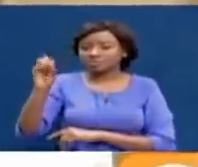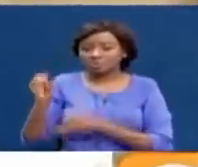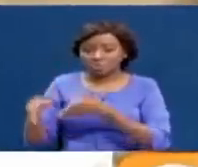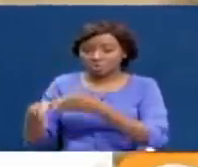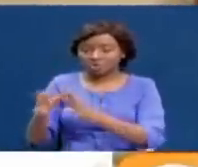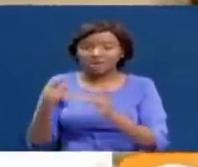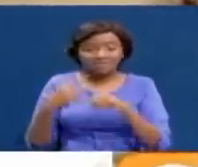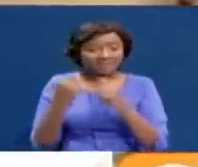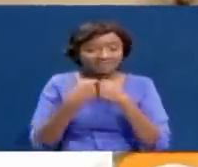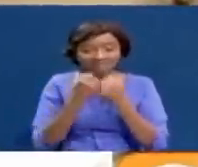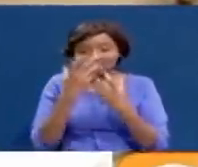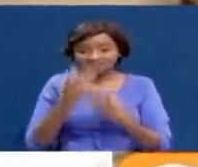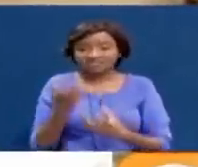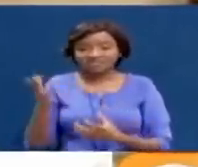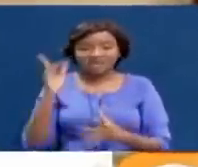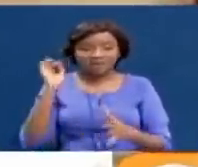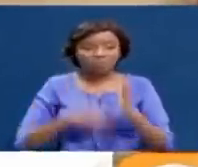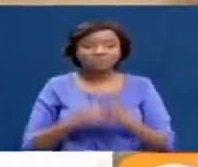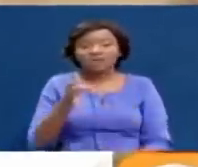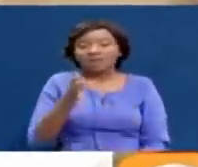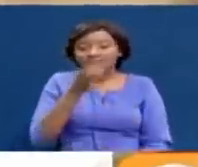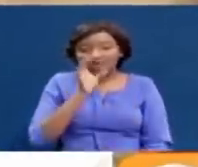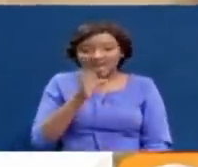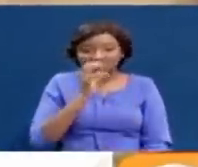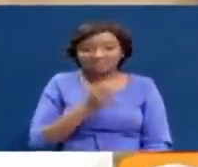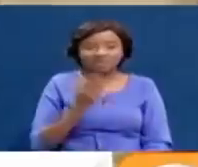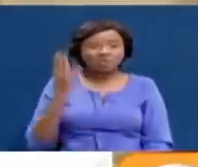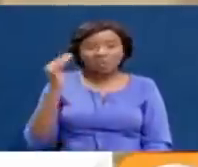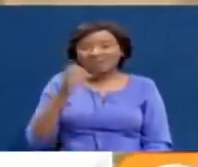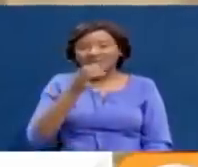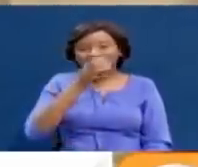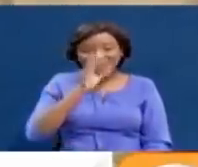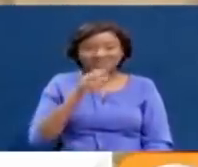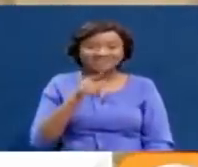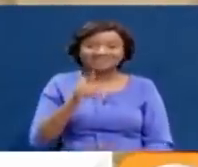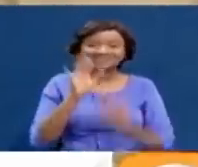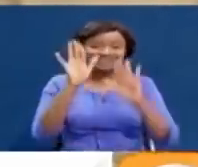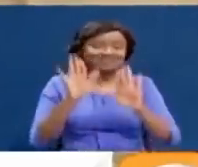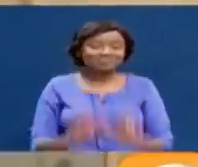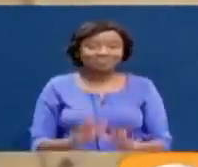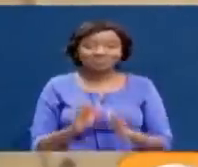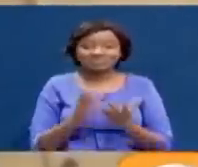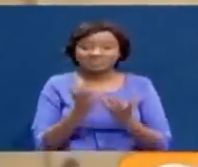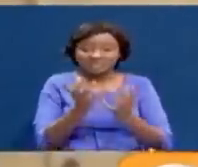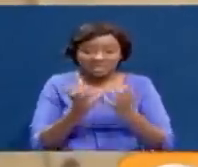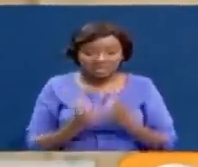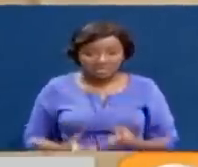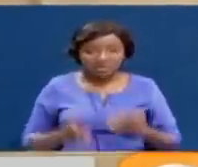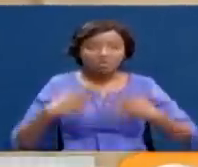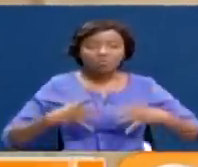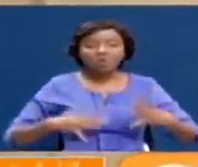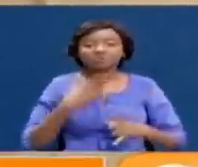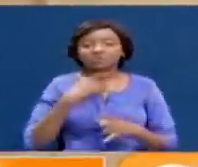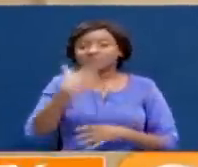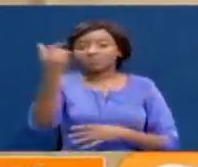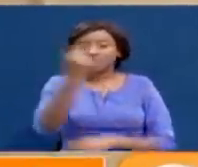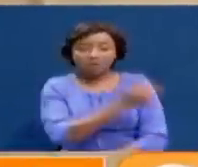maji kuenda kuuza pale ndani, hiyo ni sawa kwa sababu hiyo ni basic necessity. Wale wanataka kuenda